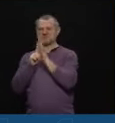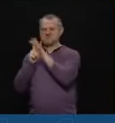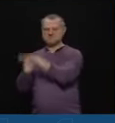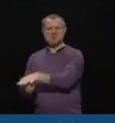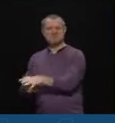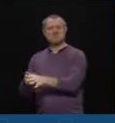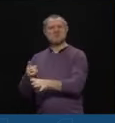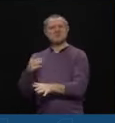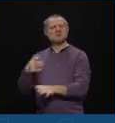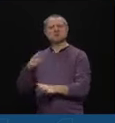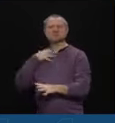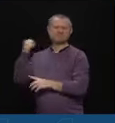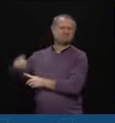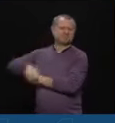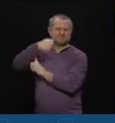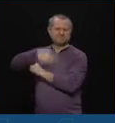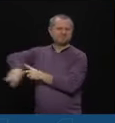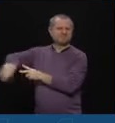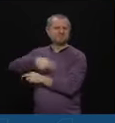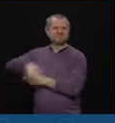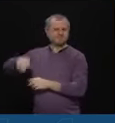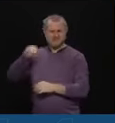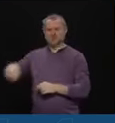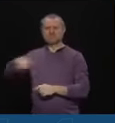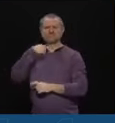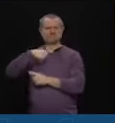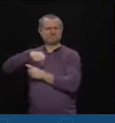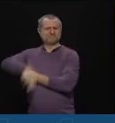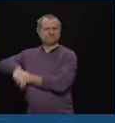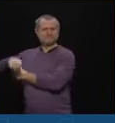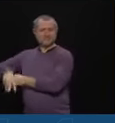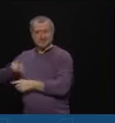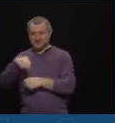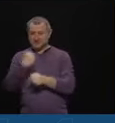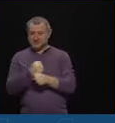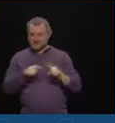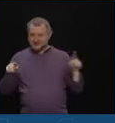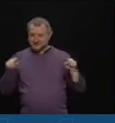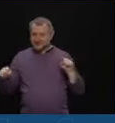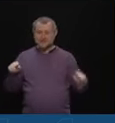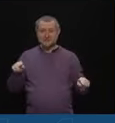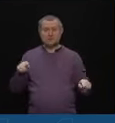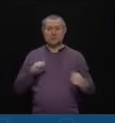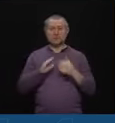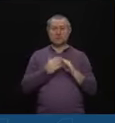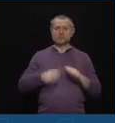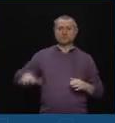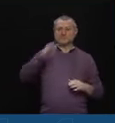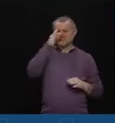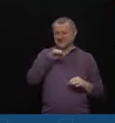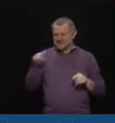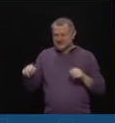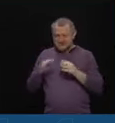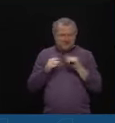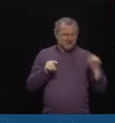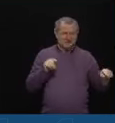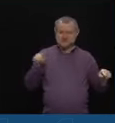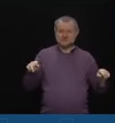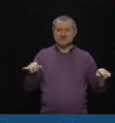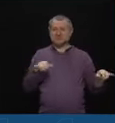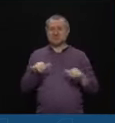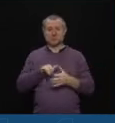30 years apart in two communities, not far away from each other, here in the great state of New York. Have you heard that story